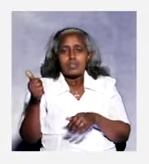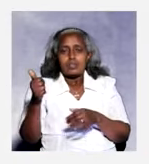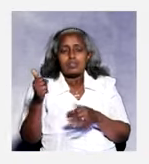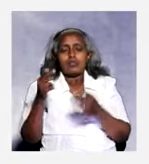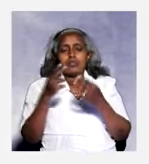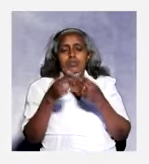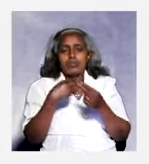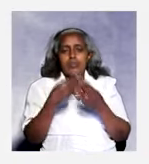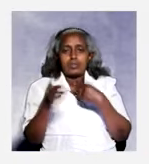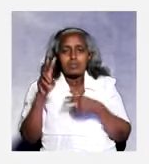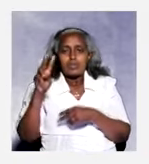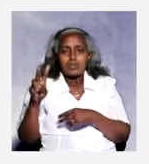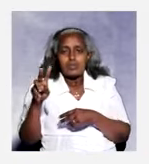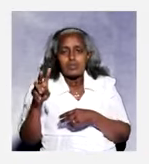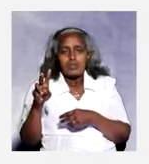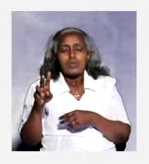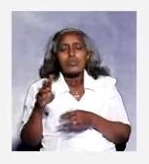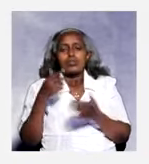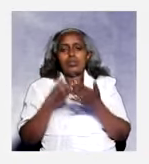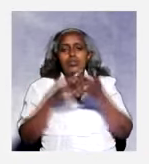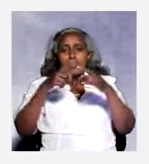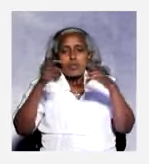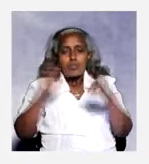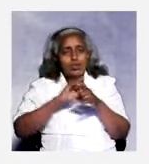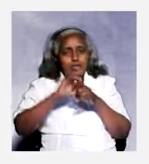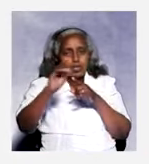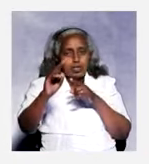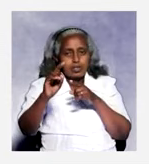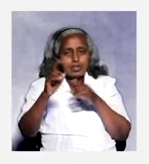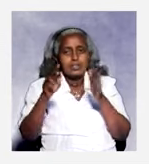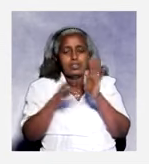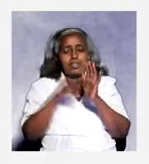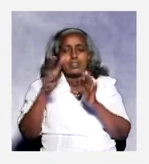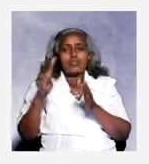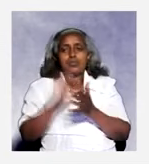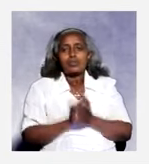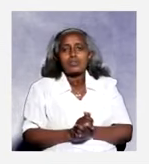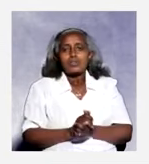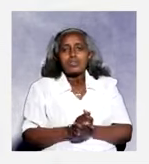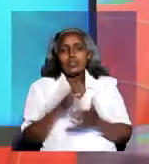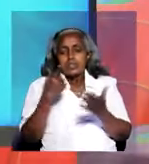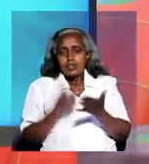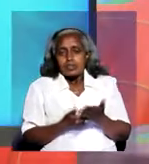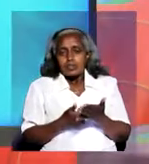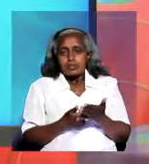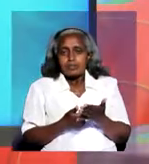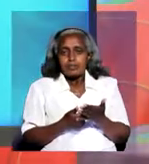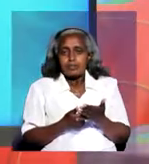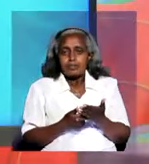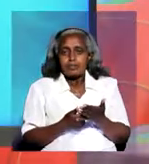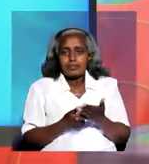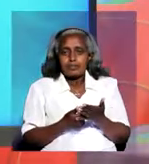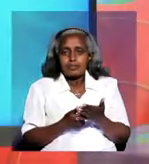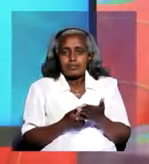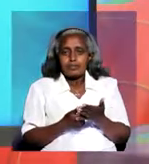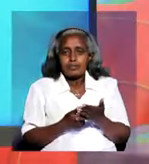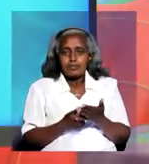have to multiply it by 2 but in opposite direction, so you multiply it by negative 2. Therefore here